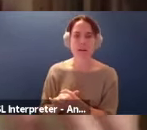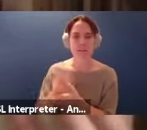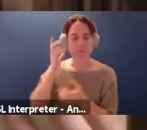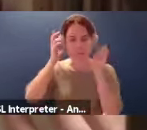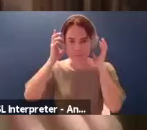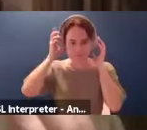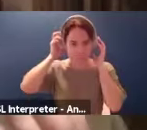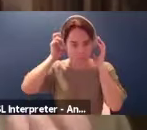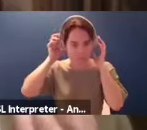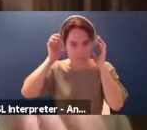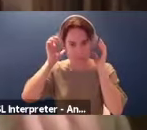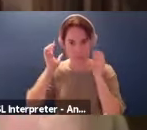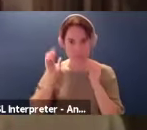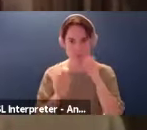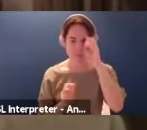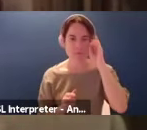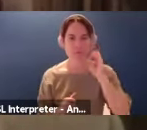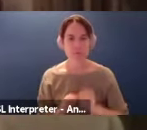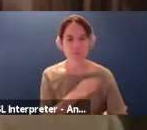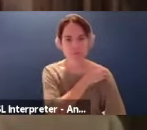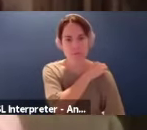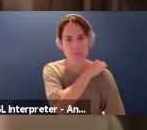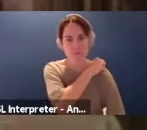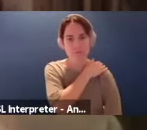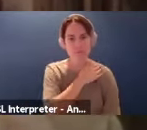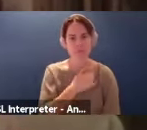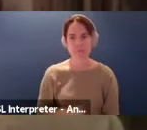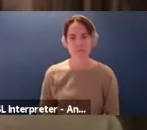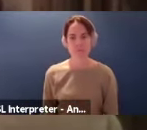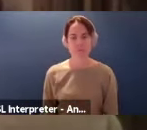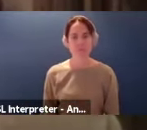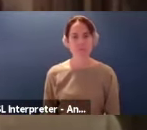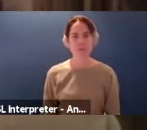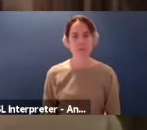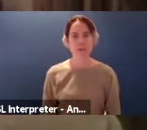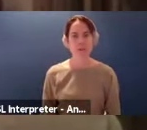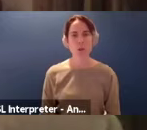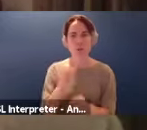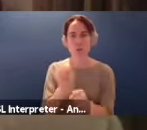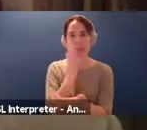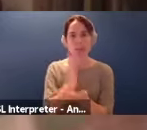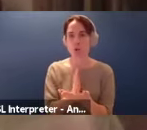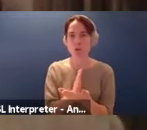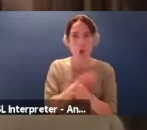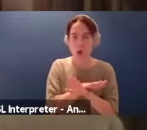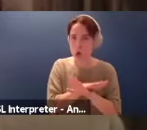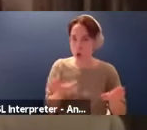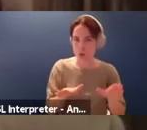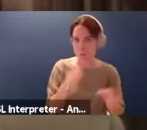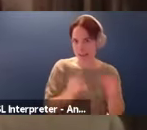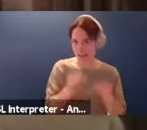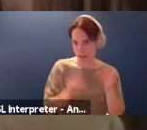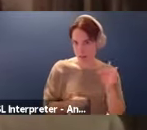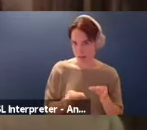a letter it was very very good and i i thought the letter that the uh poc group from the